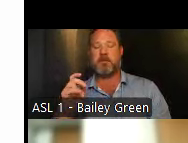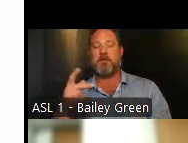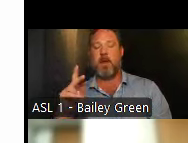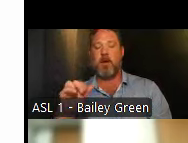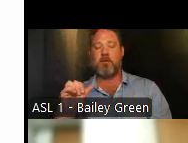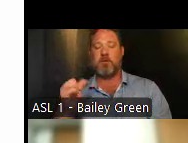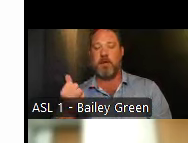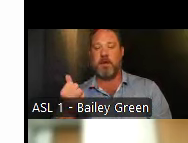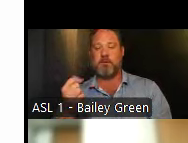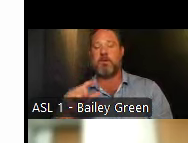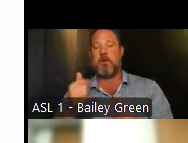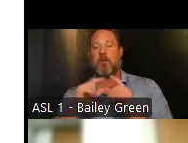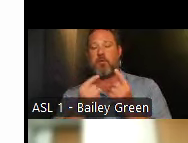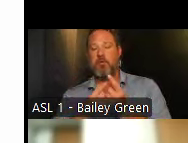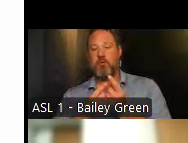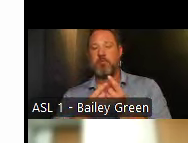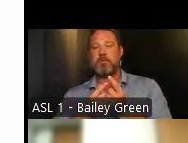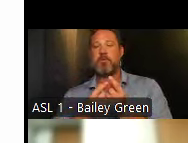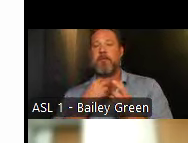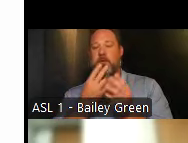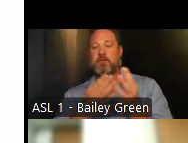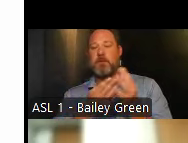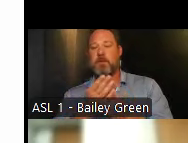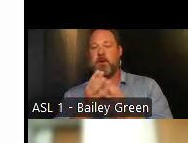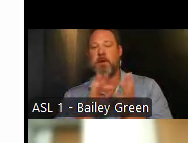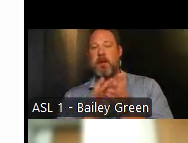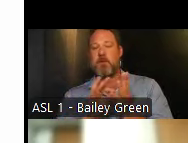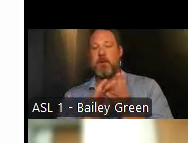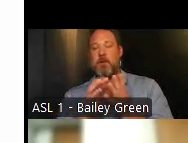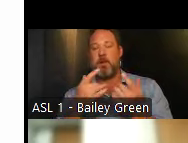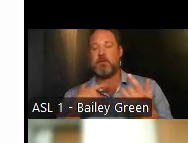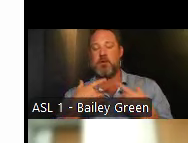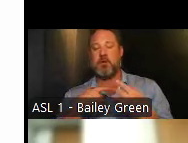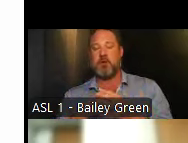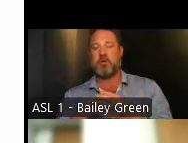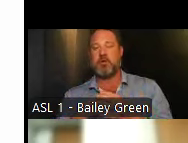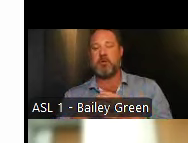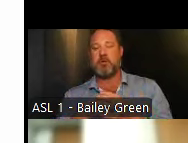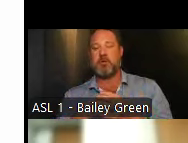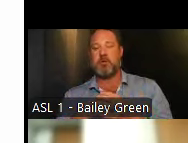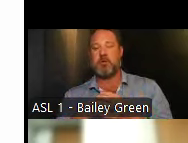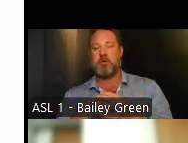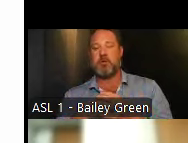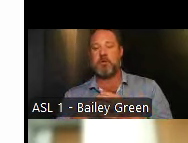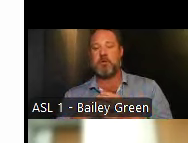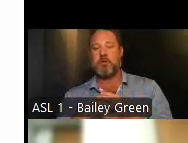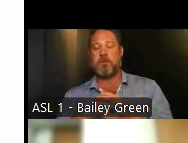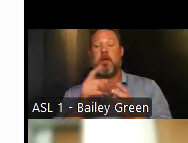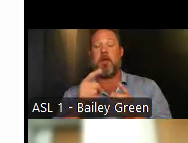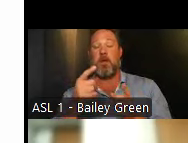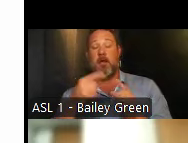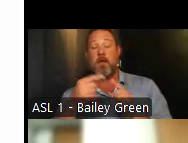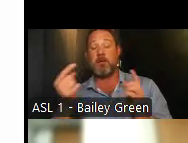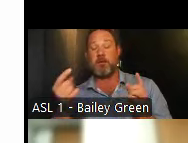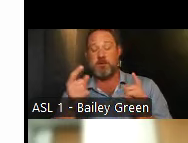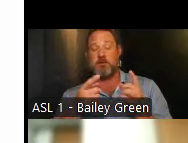among other groups that have voiced transparency and accountability related concerns. During the committee hearing, the opposition did provide that they